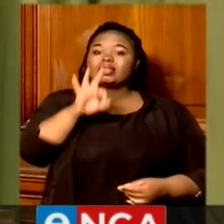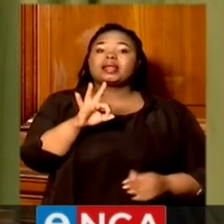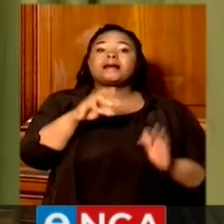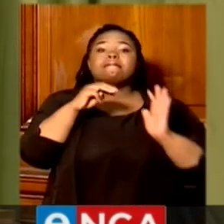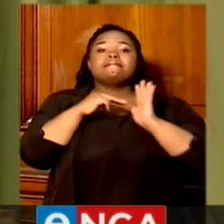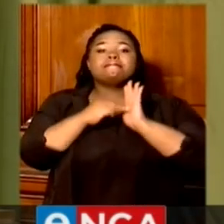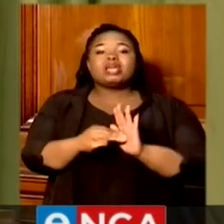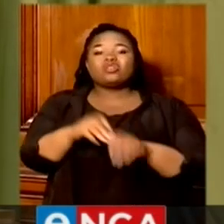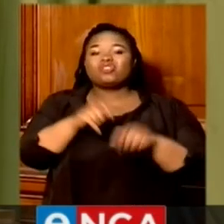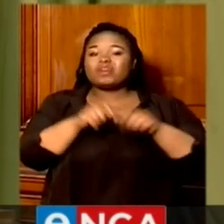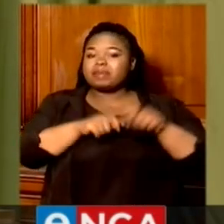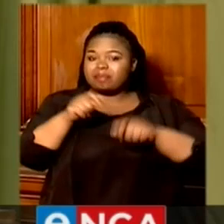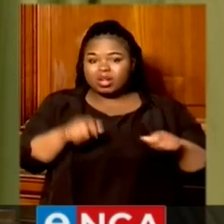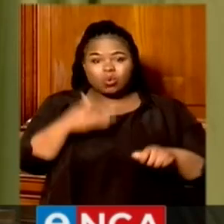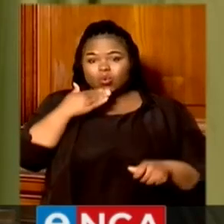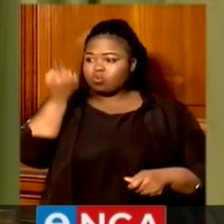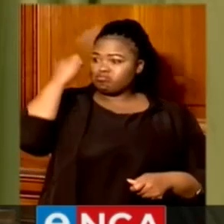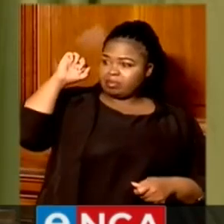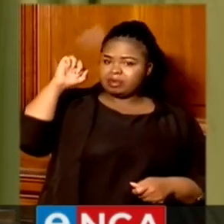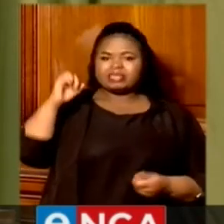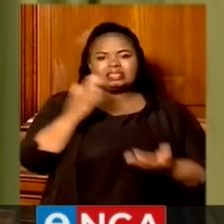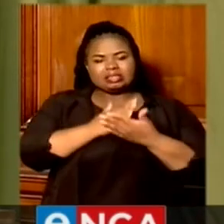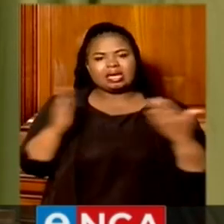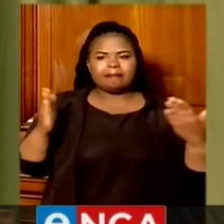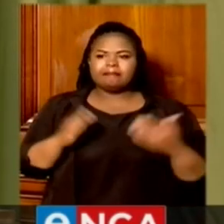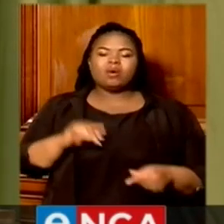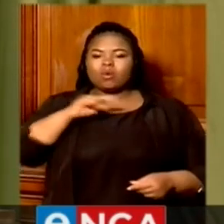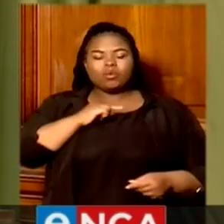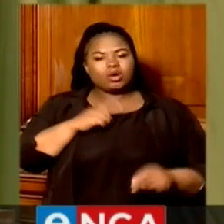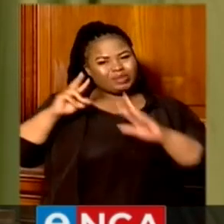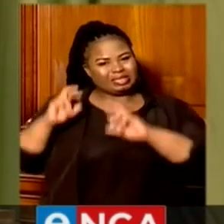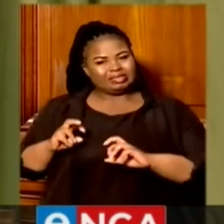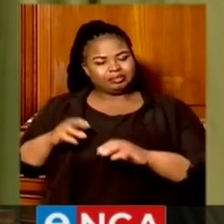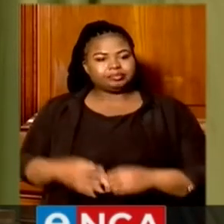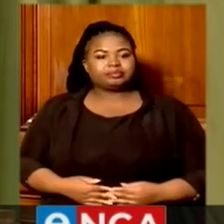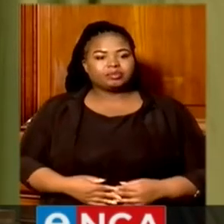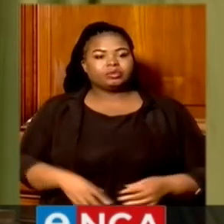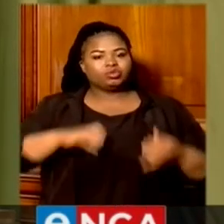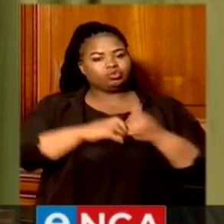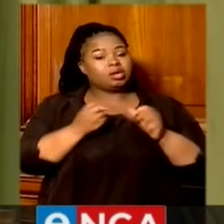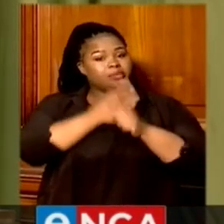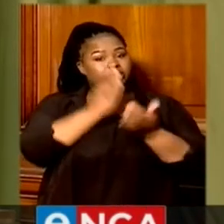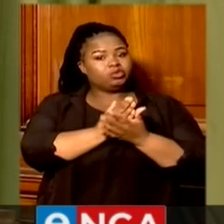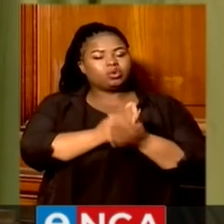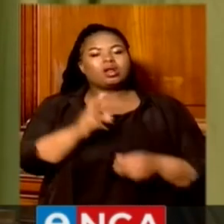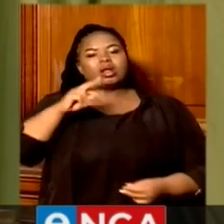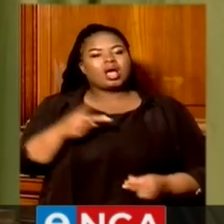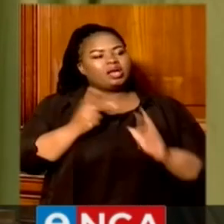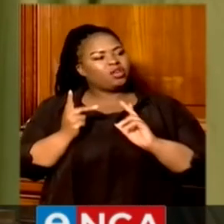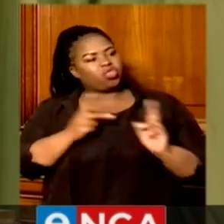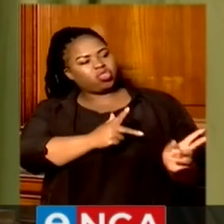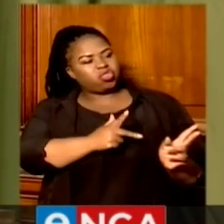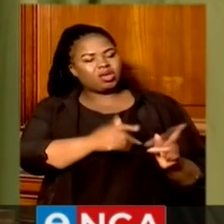wabantu abangatholanga imali who declined was just too big. In order to address further exclusion errors, SASSA